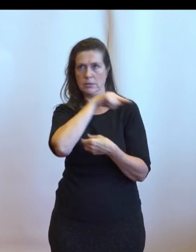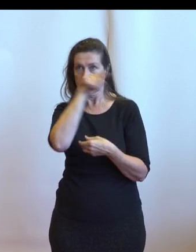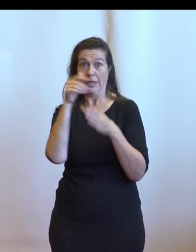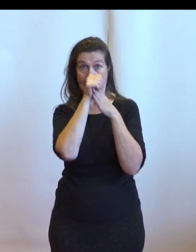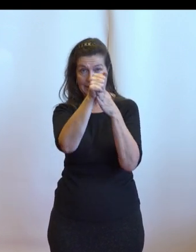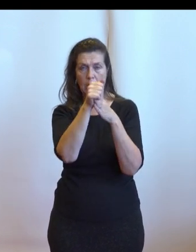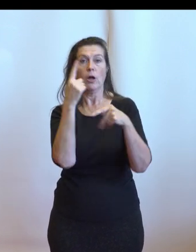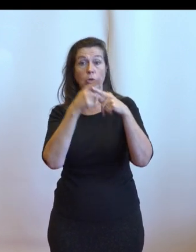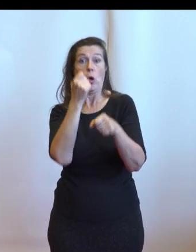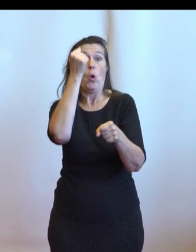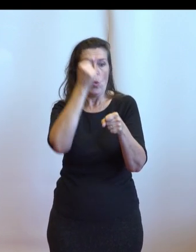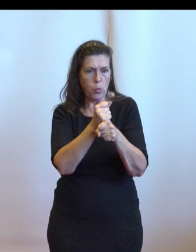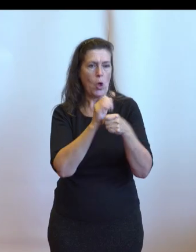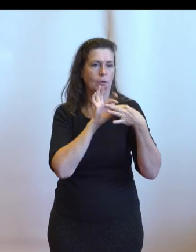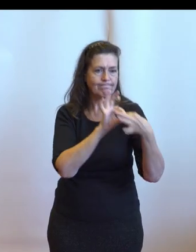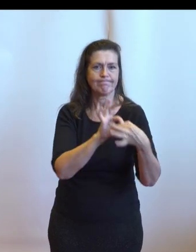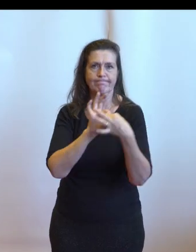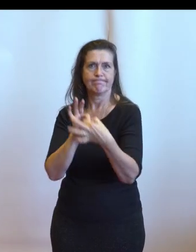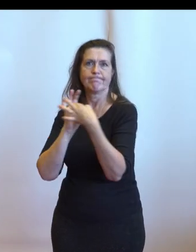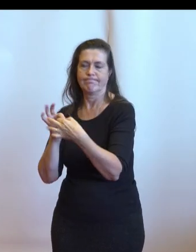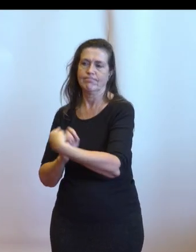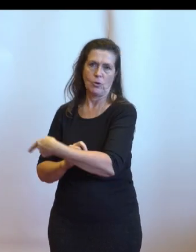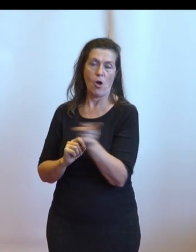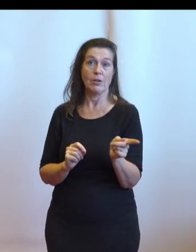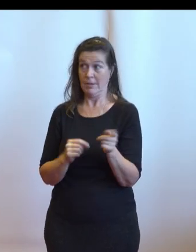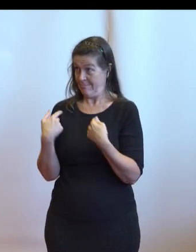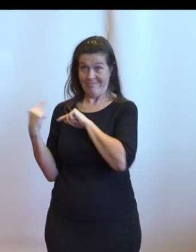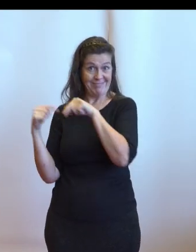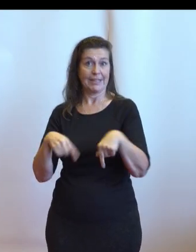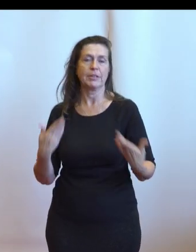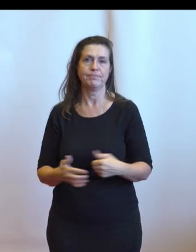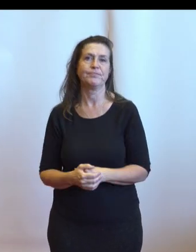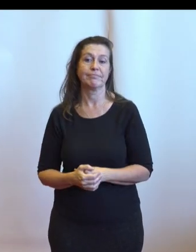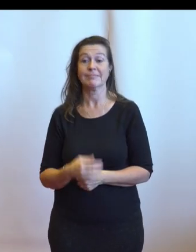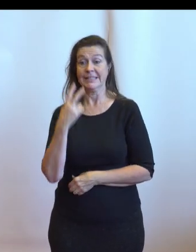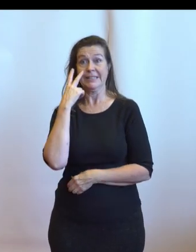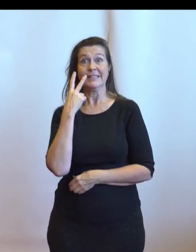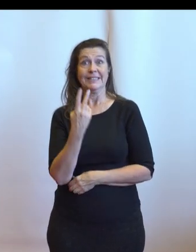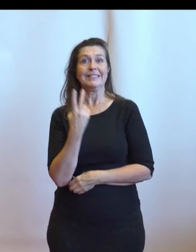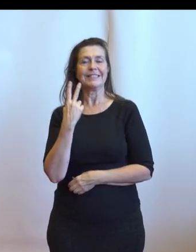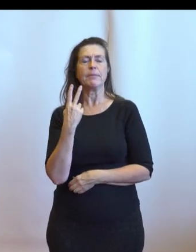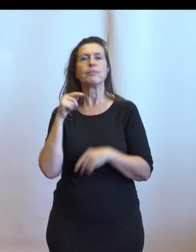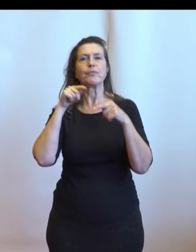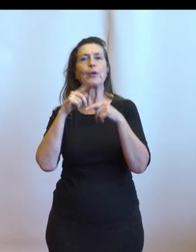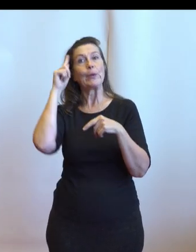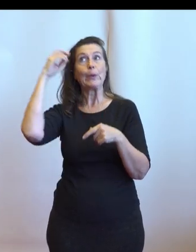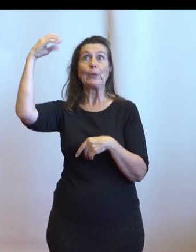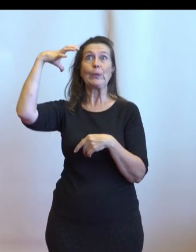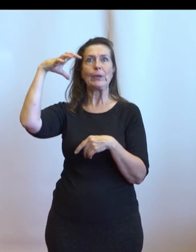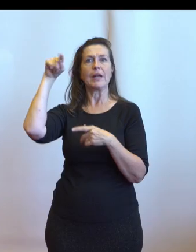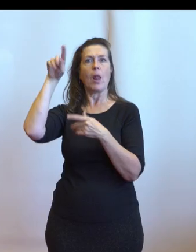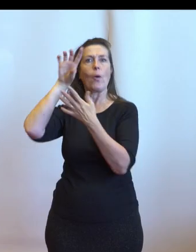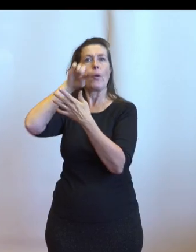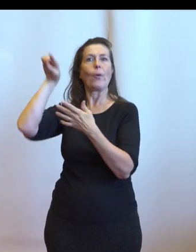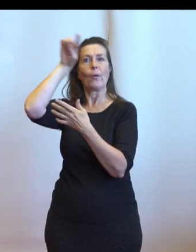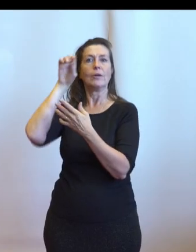be the collaboration with others, and that's why I'm here today. So you see I have highlighted here in the yellow boxes the focus